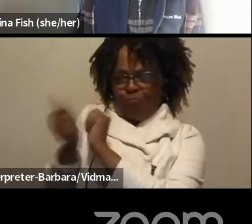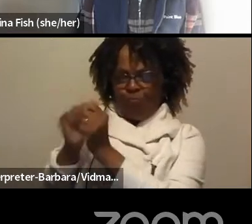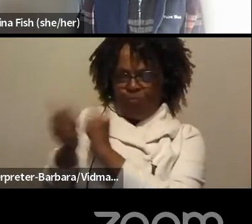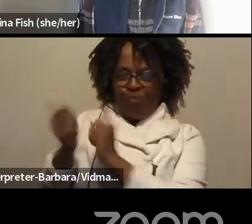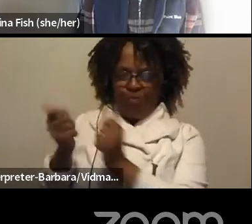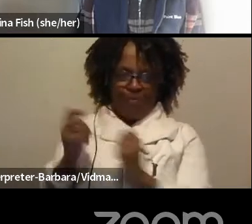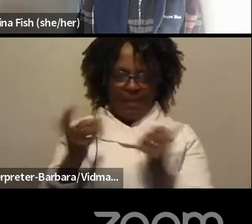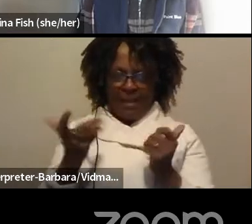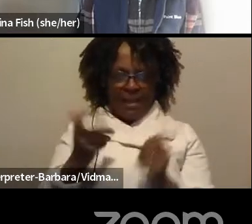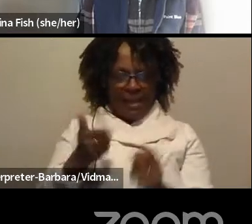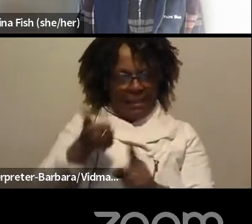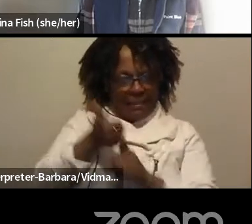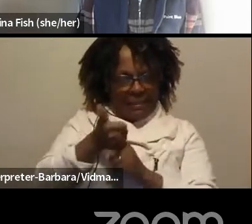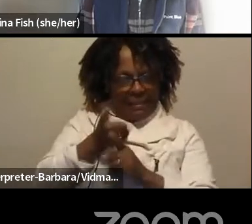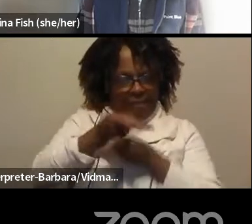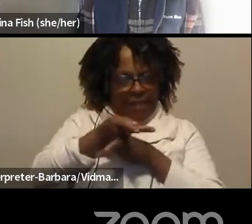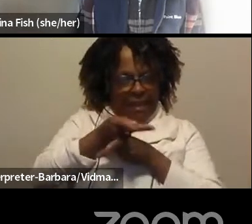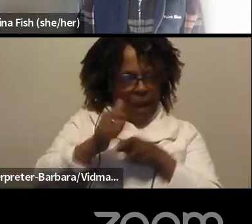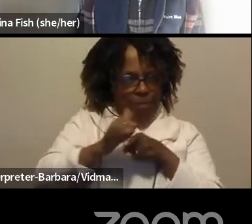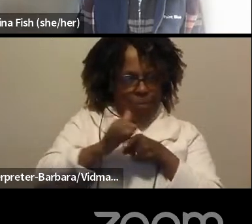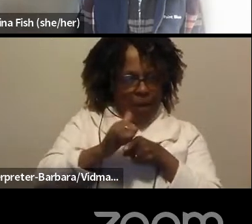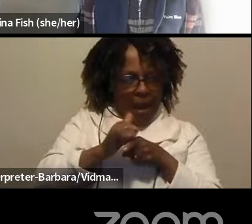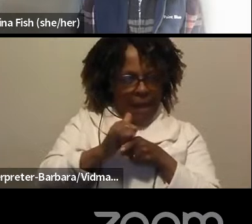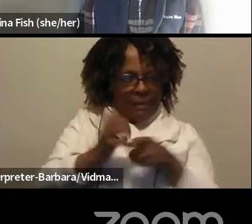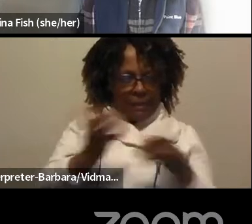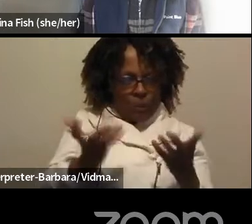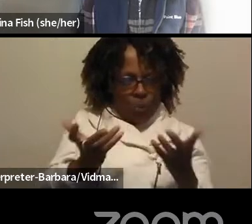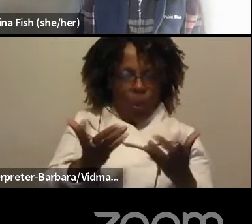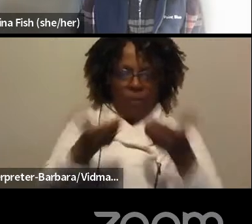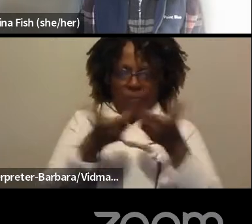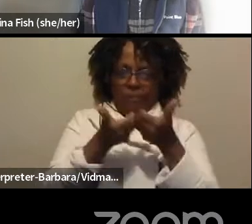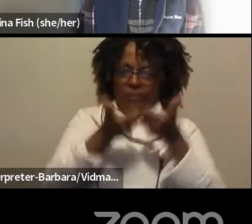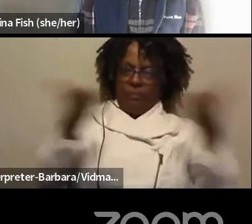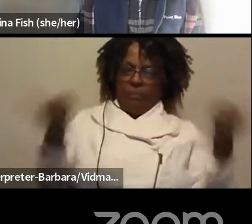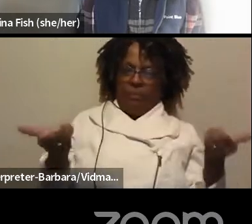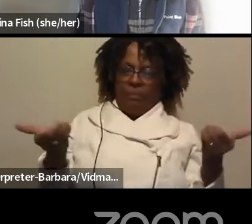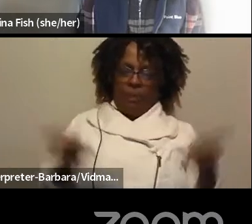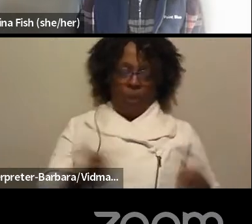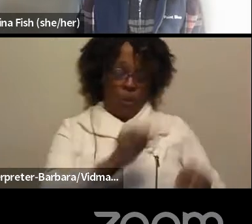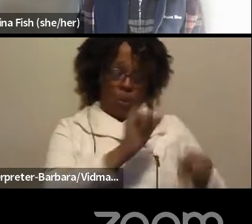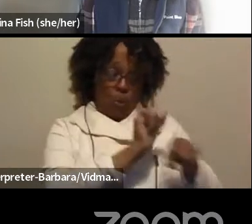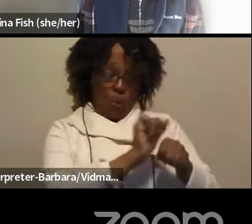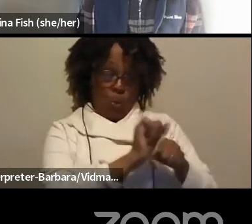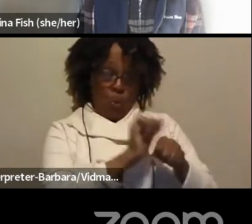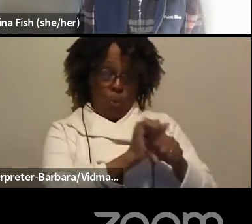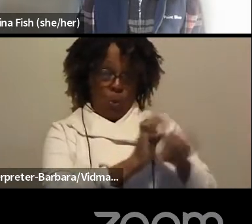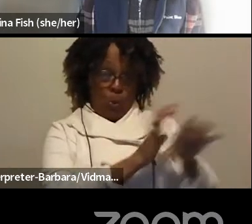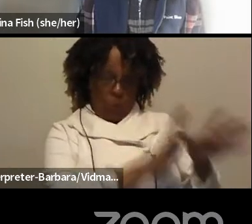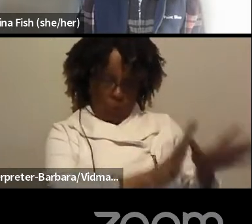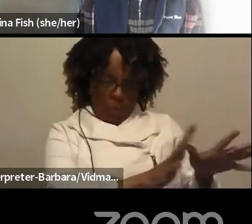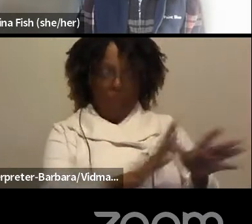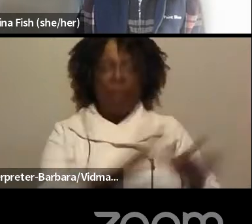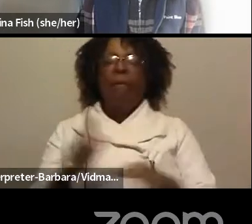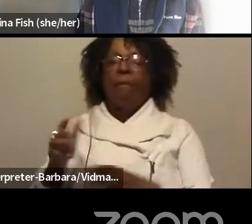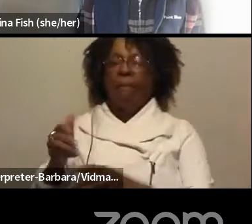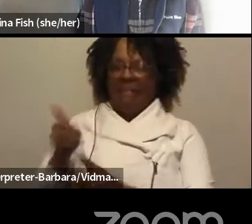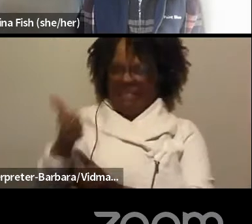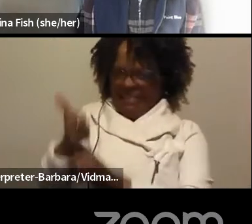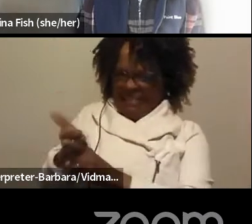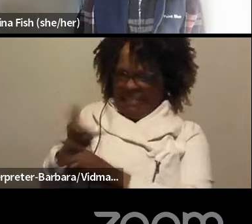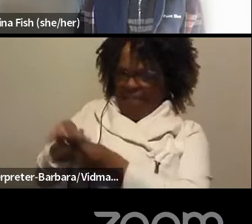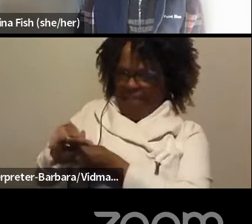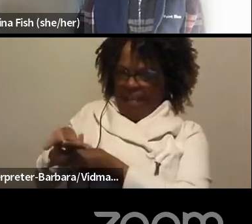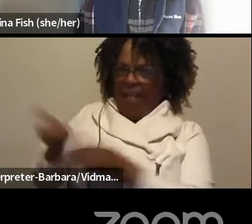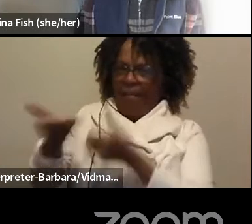be completely separate from like the work that you do. And what was hard for me to figure out is that I like going on hikes, I like going near the